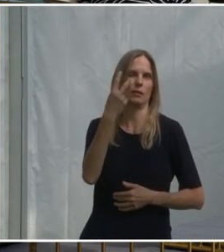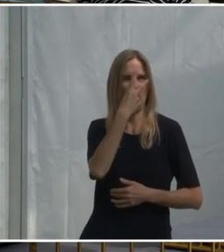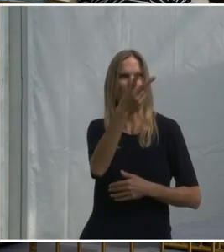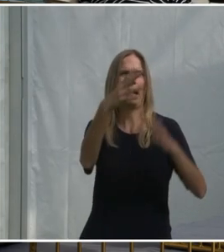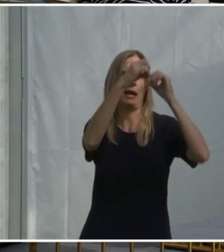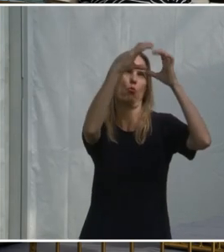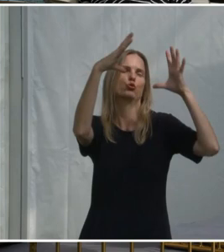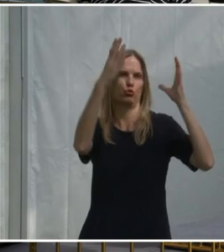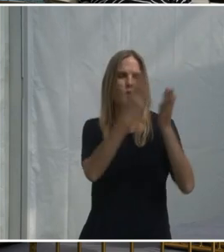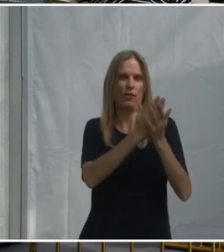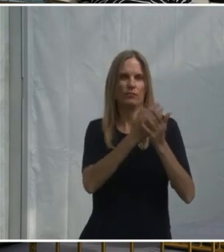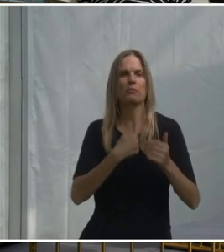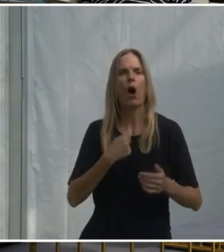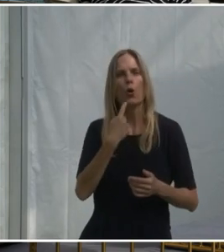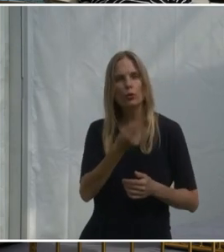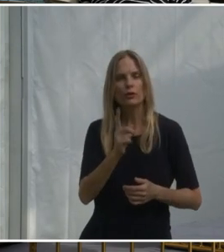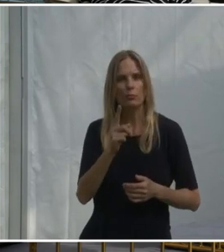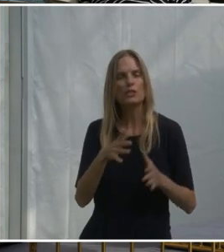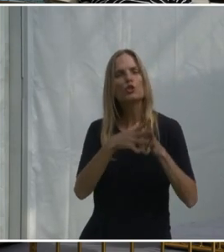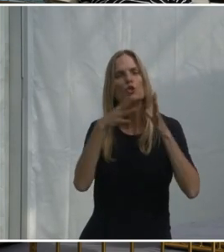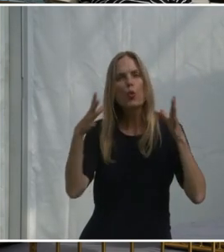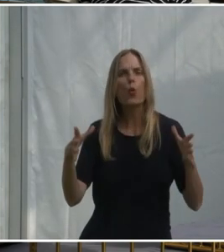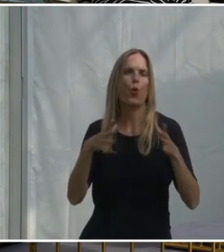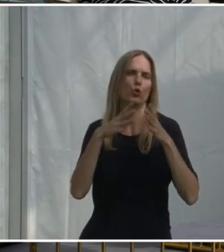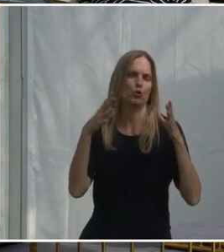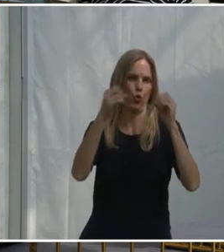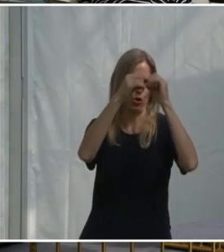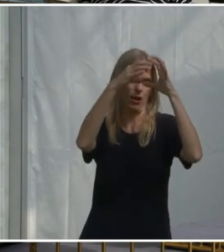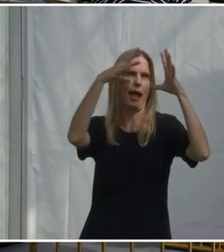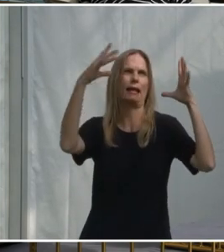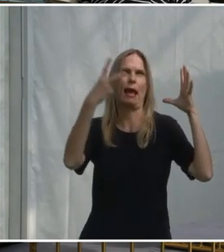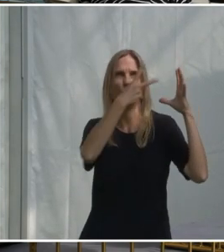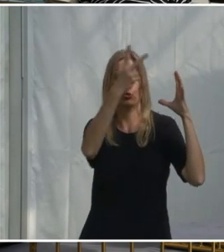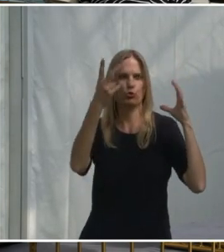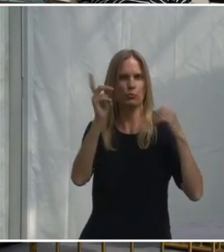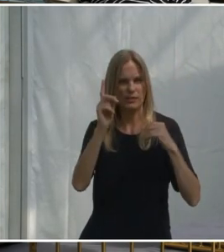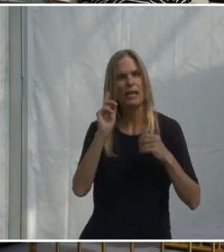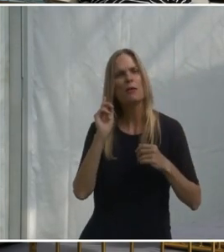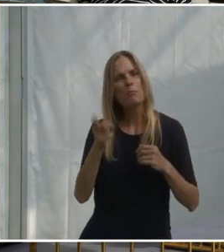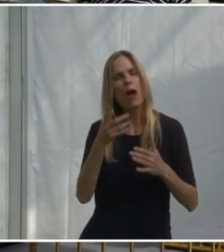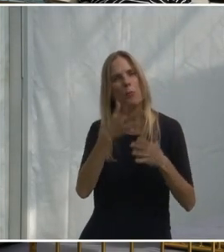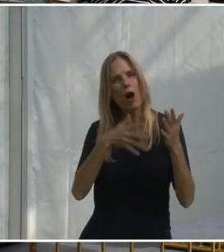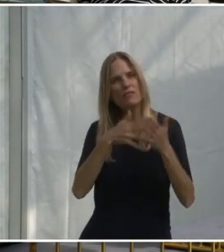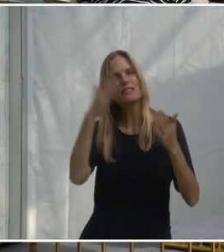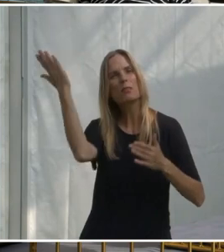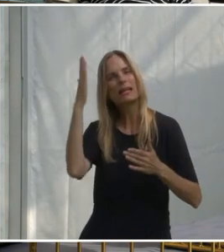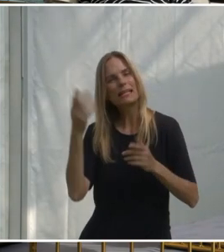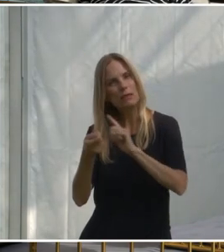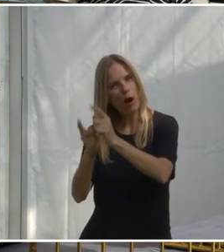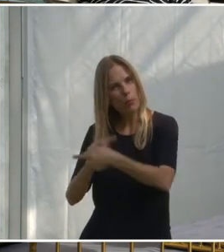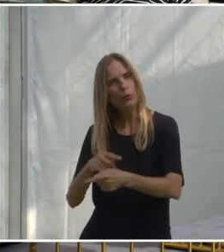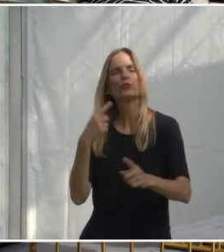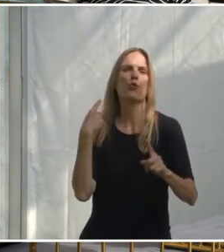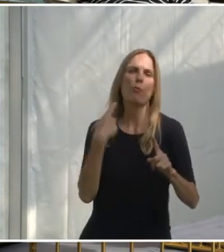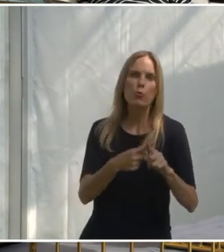that one of the big, big visions in a long-term future is, taking account the climate changes and also is, that there will